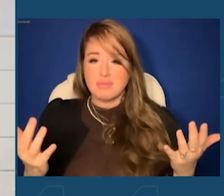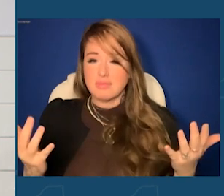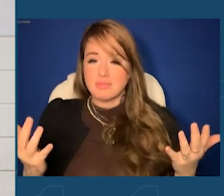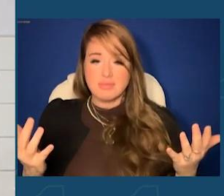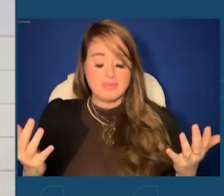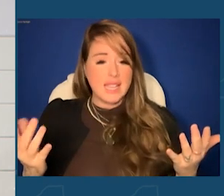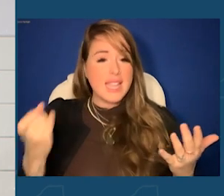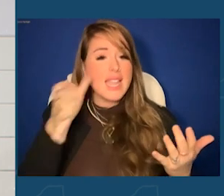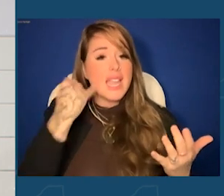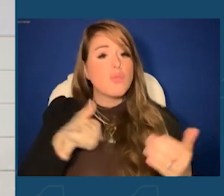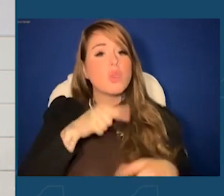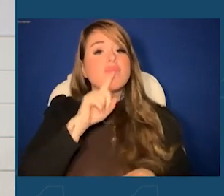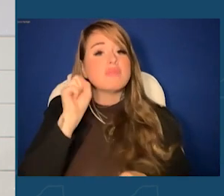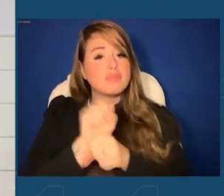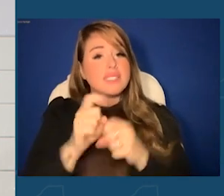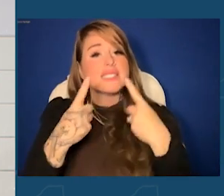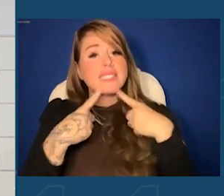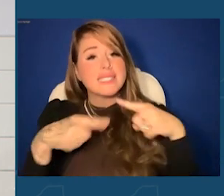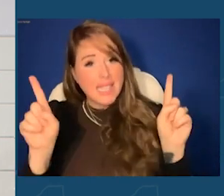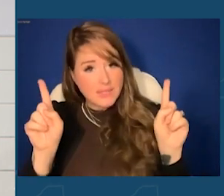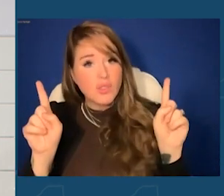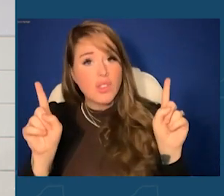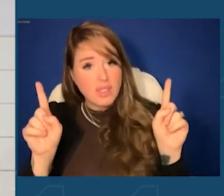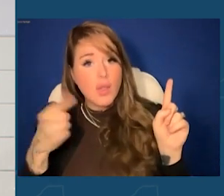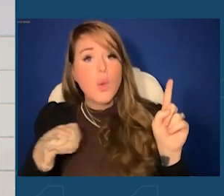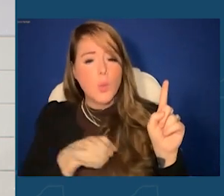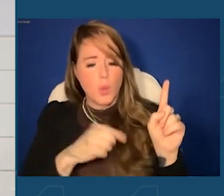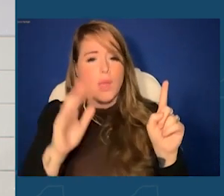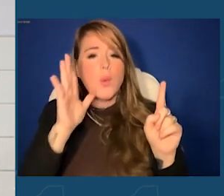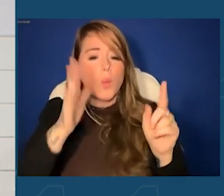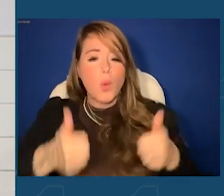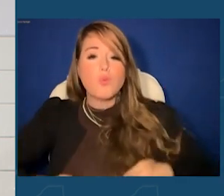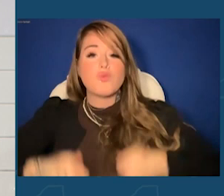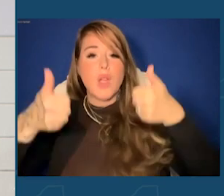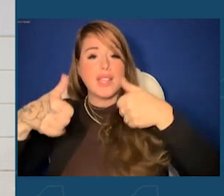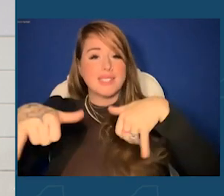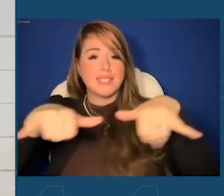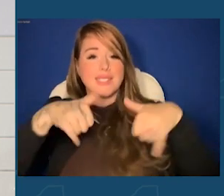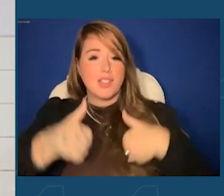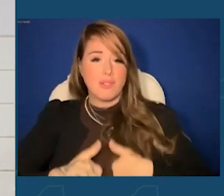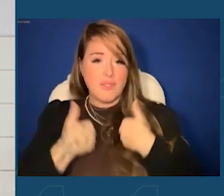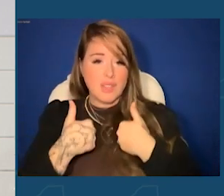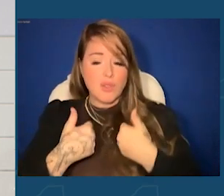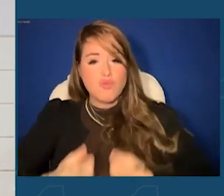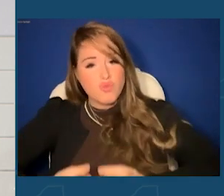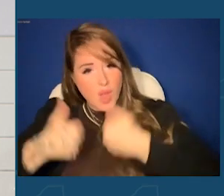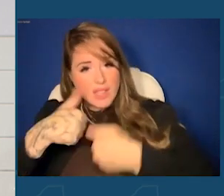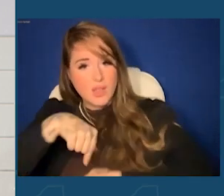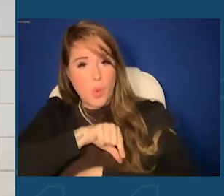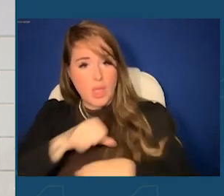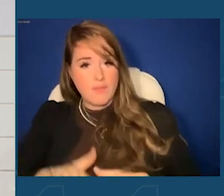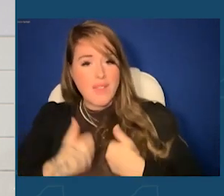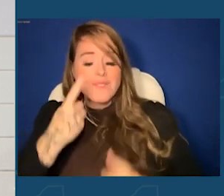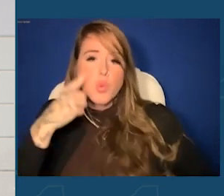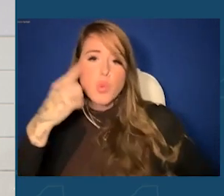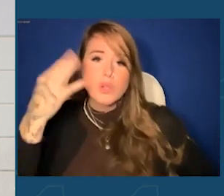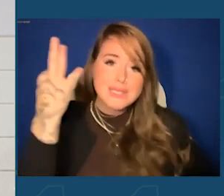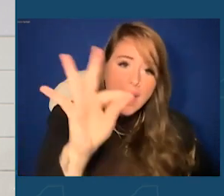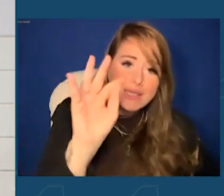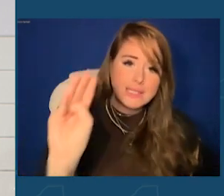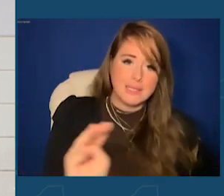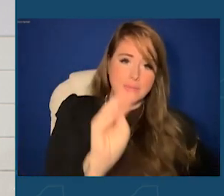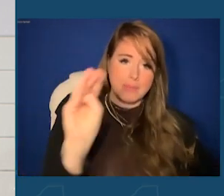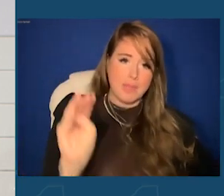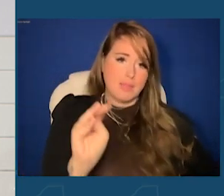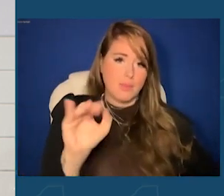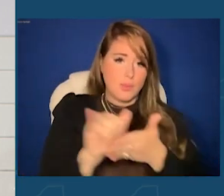if we are successful in that endeavor, we will raise the standard of living and quality of life for 19 million New Yorkers. And that's